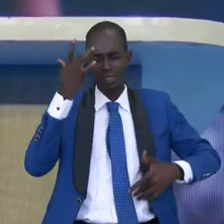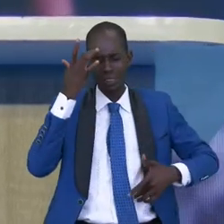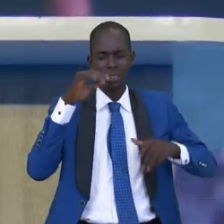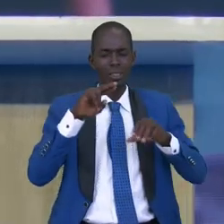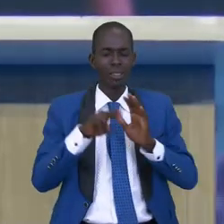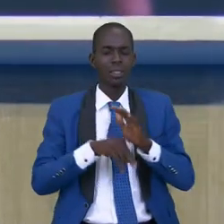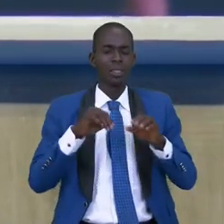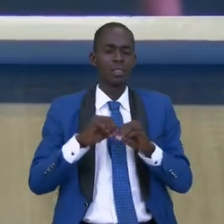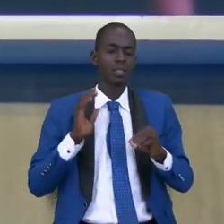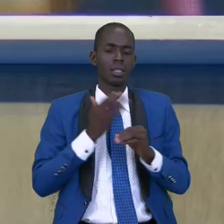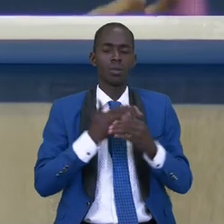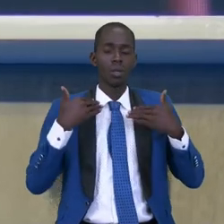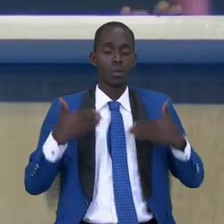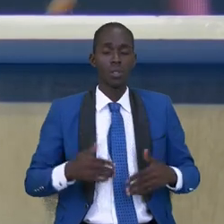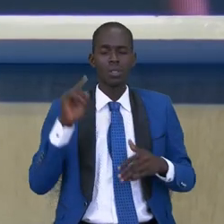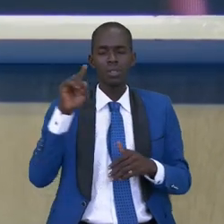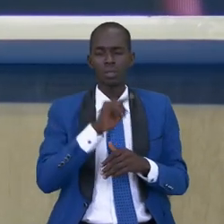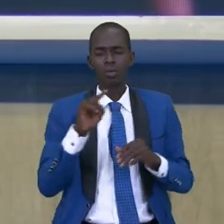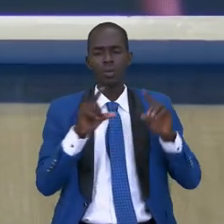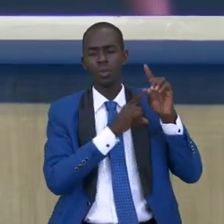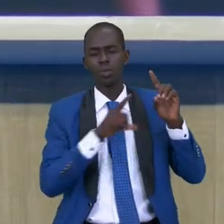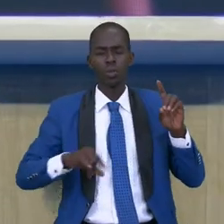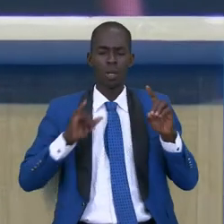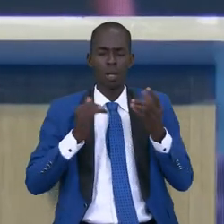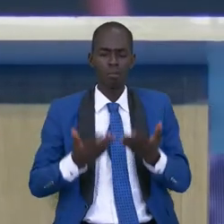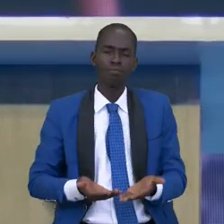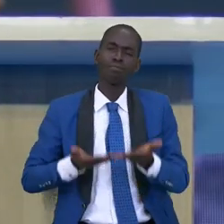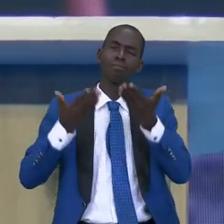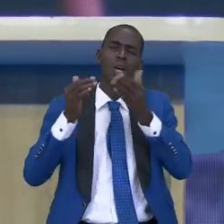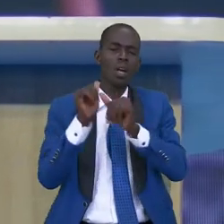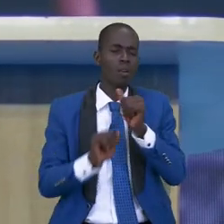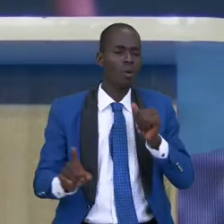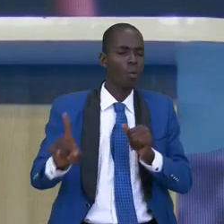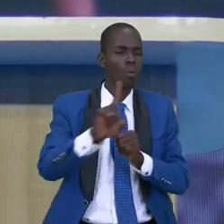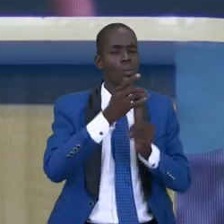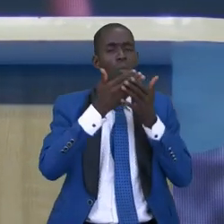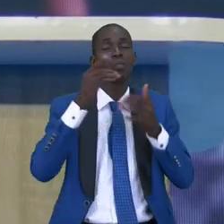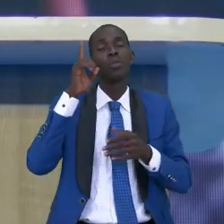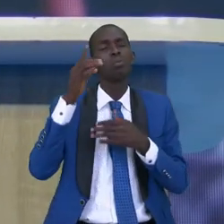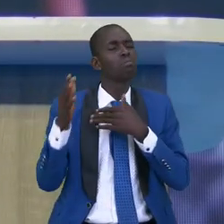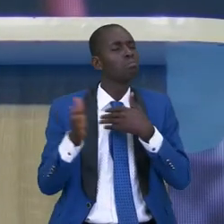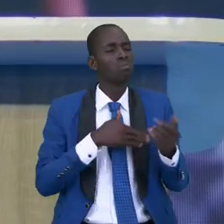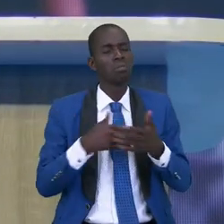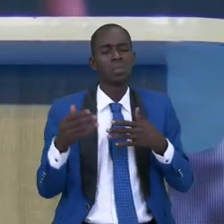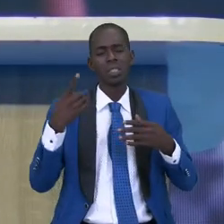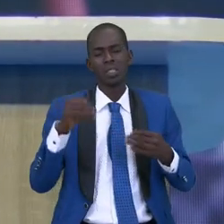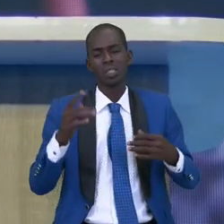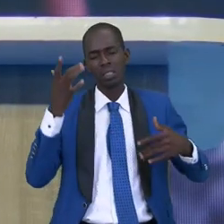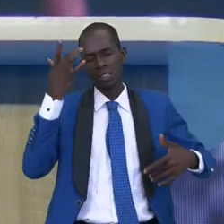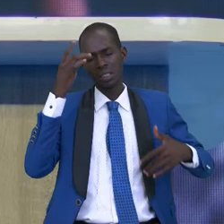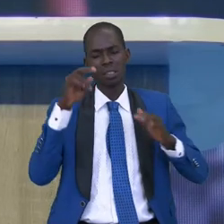therefore, Lord, I present everyone before you. Whatever infirmity,